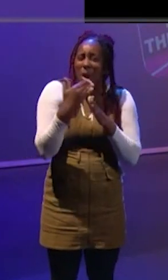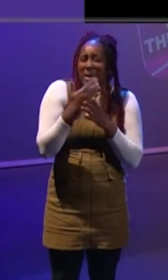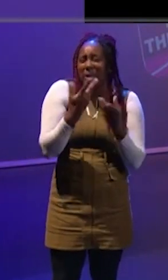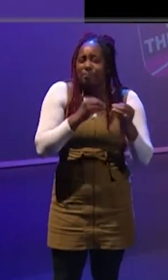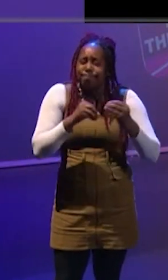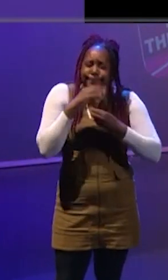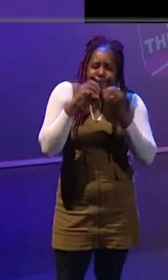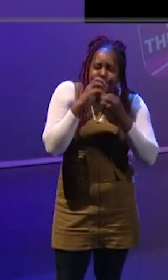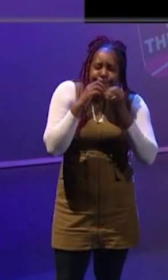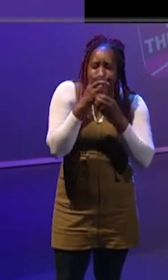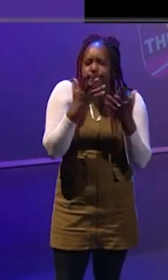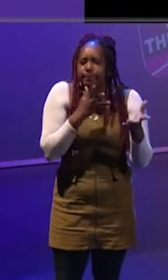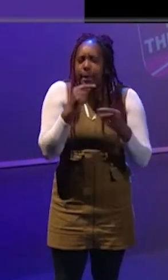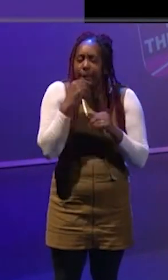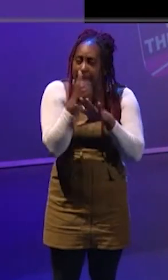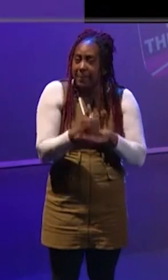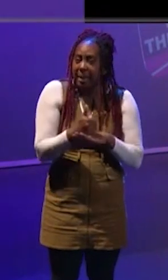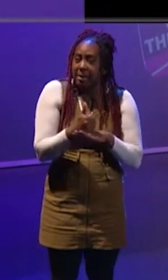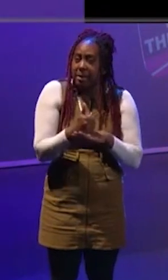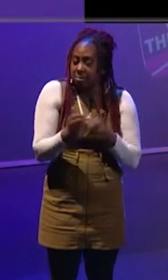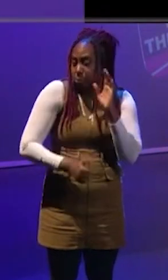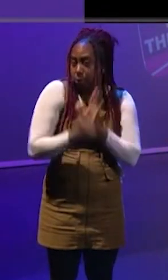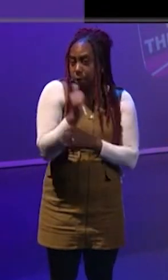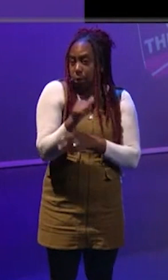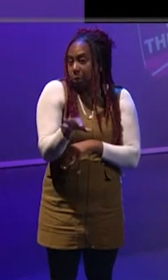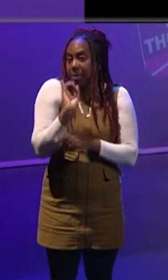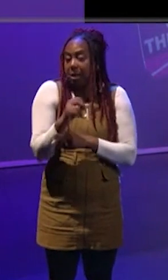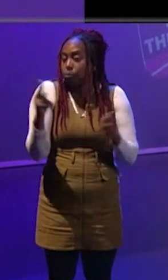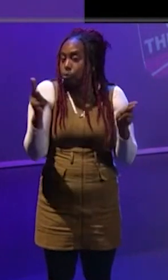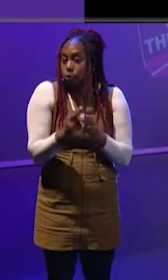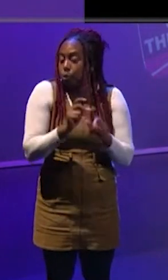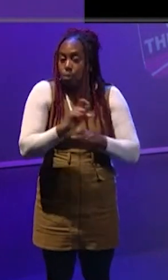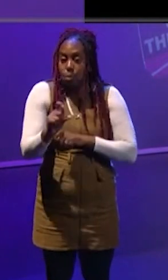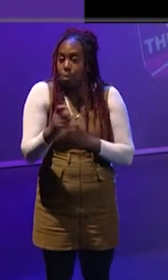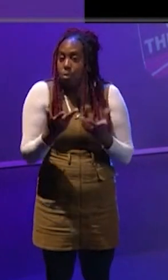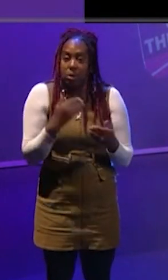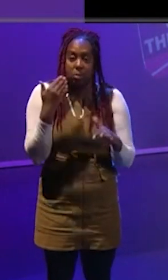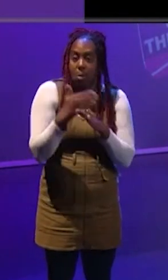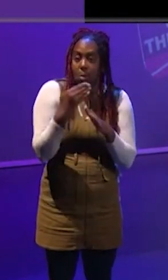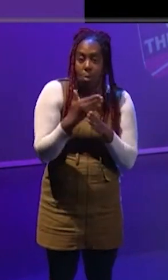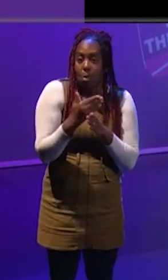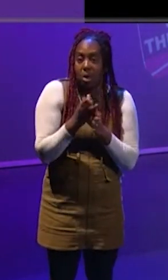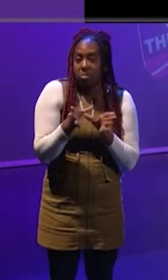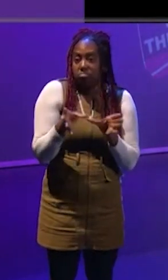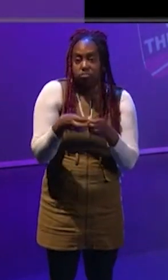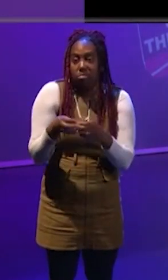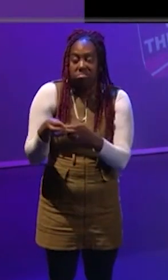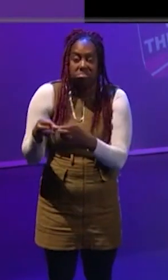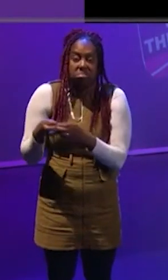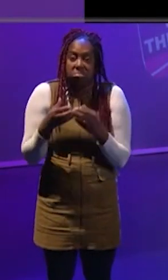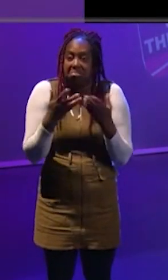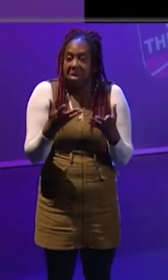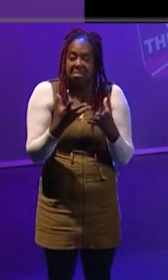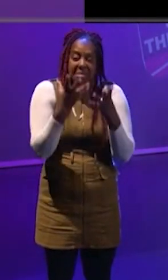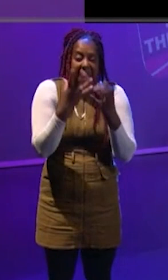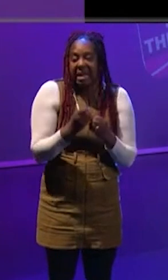along. There are some basic skills that you can kind of pick up from short courses and from kind of workshops and things, but it is really, you kind of